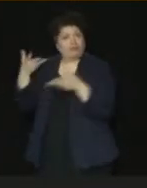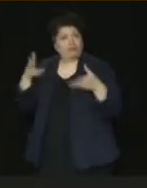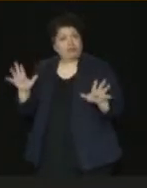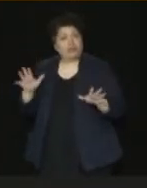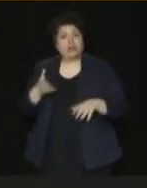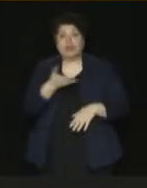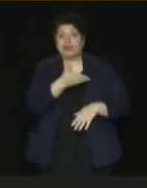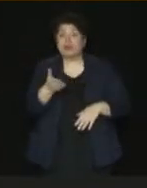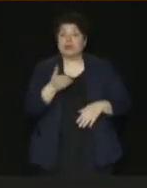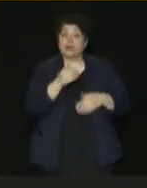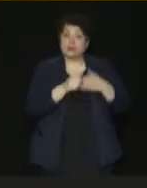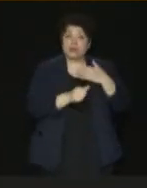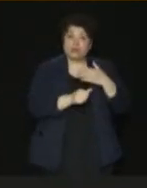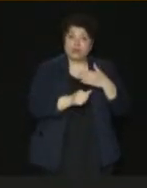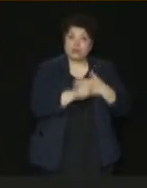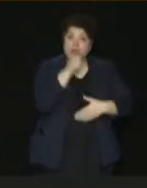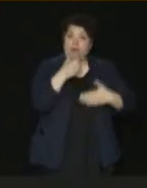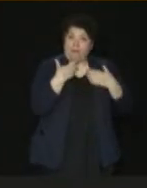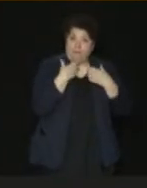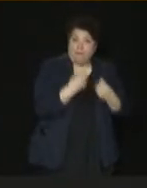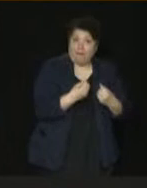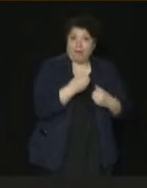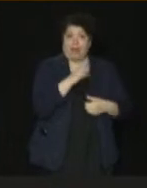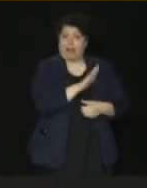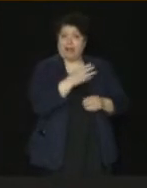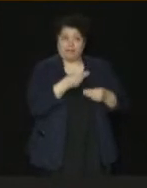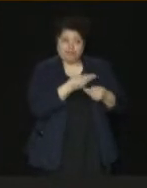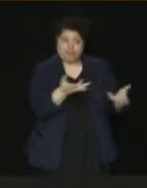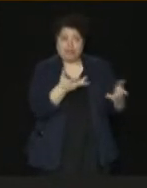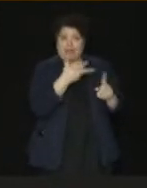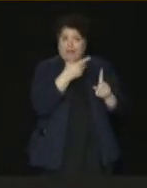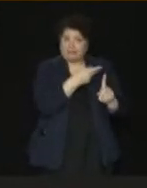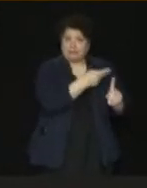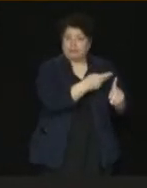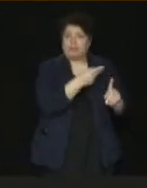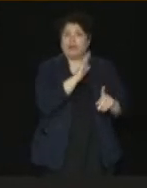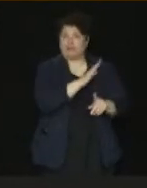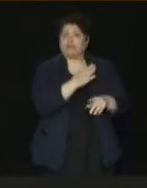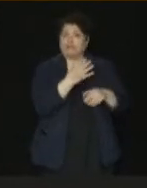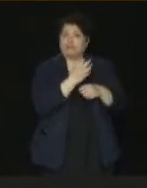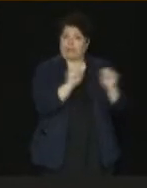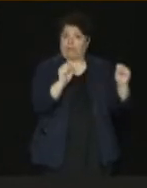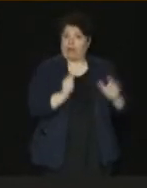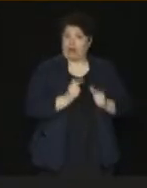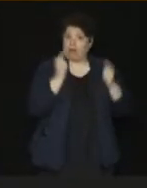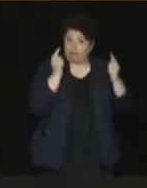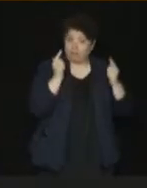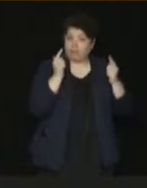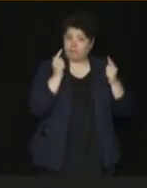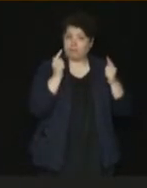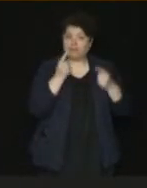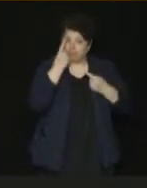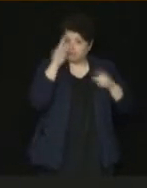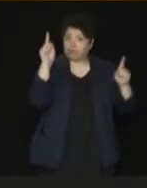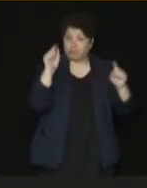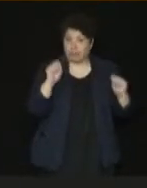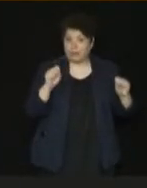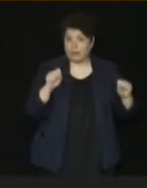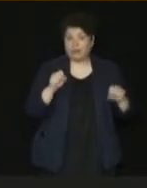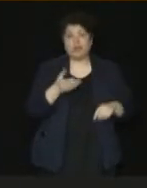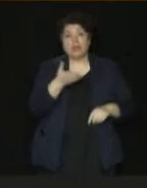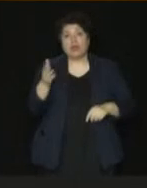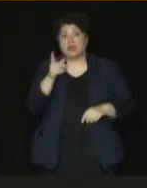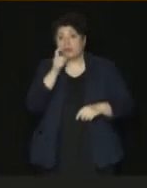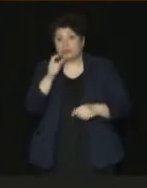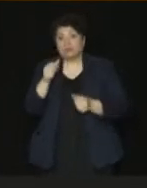vulnerable people are receiving vaccines that could save their lives, particularly frontline workers and